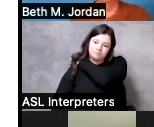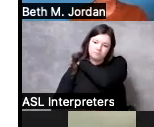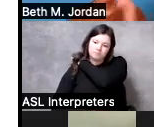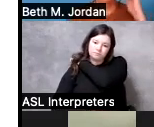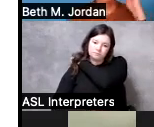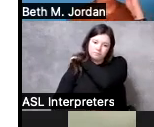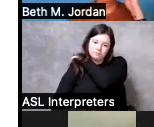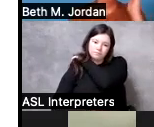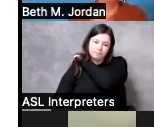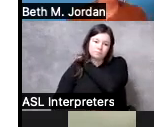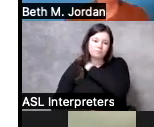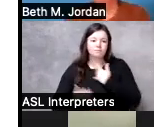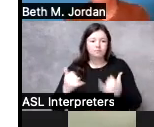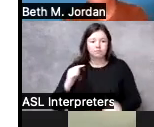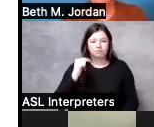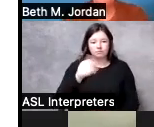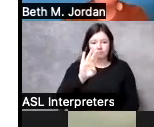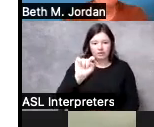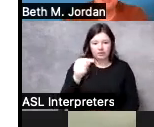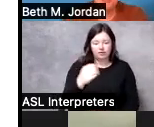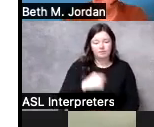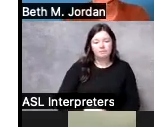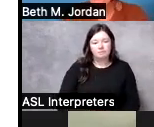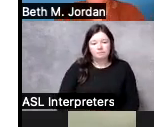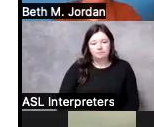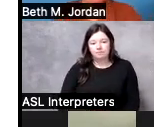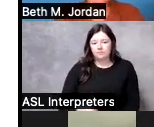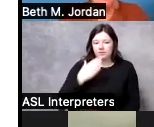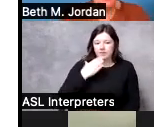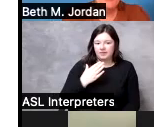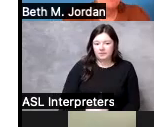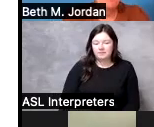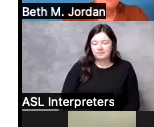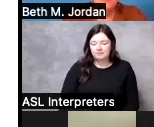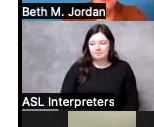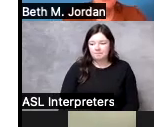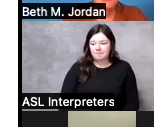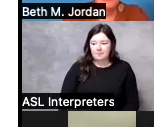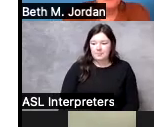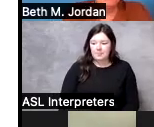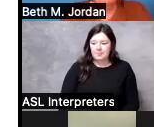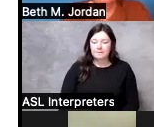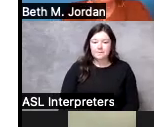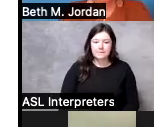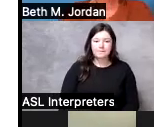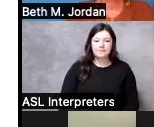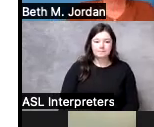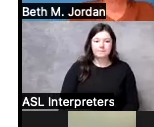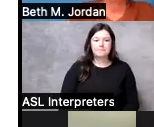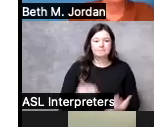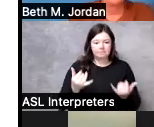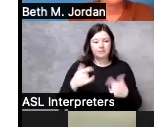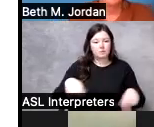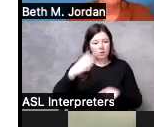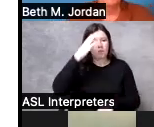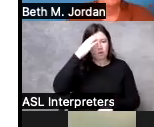And I will turn it over to Beth Jordan, please. Thanks for that prompt, Dr. Lohr. Now that you've heard a little bit about the nature of the